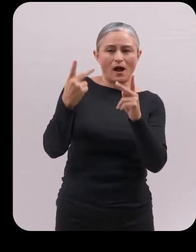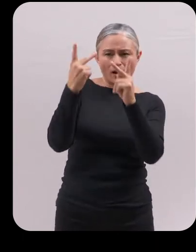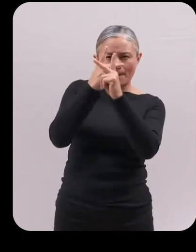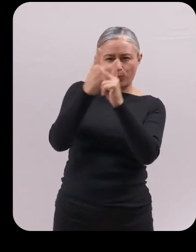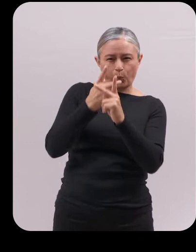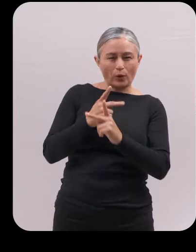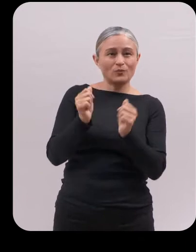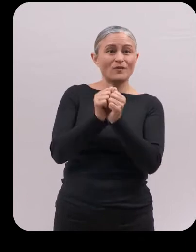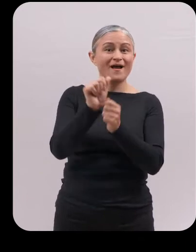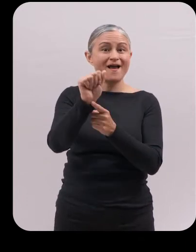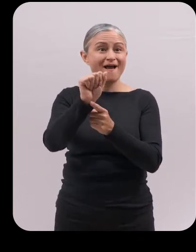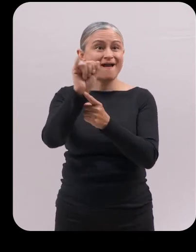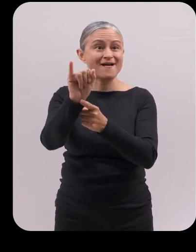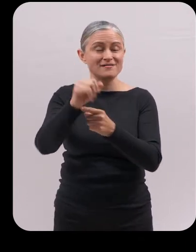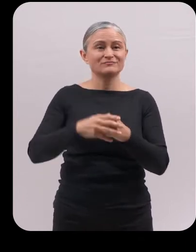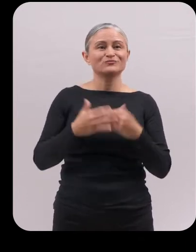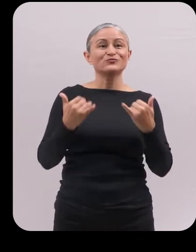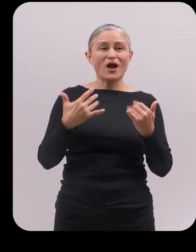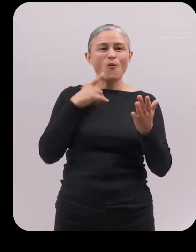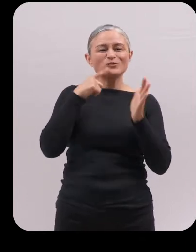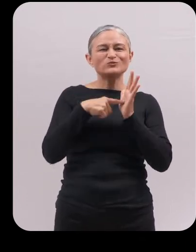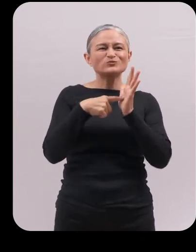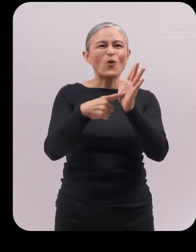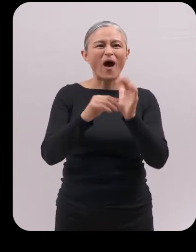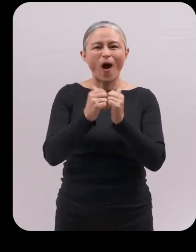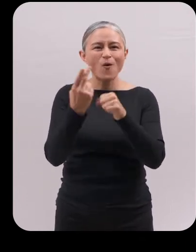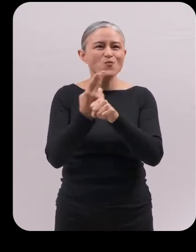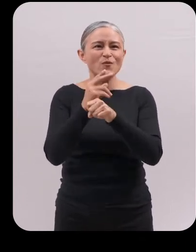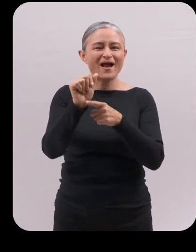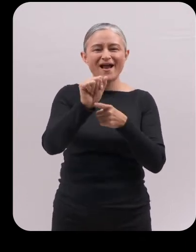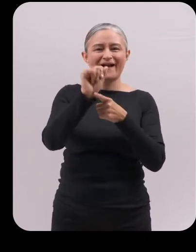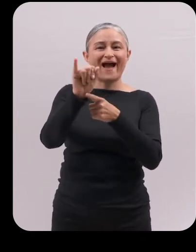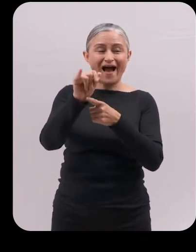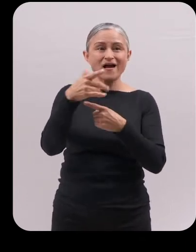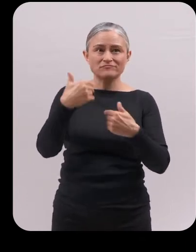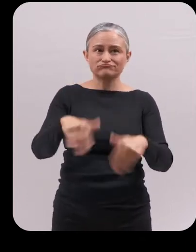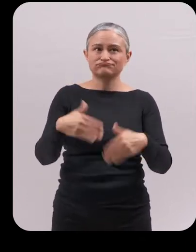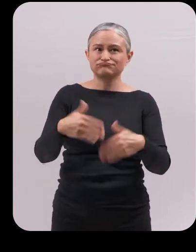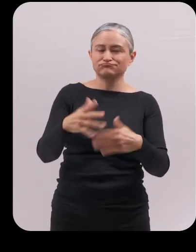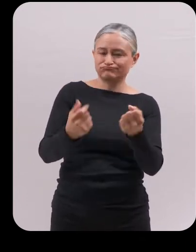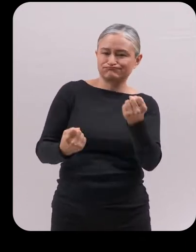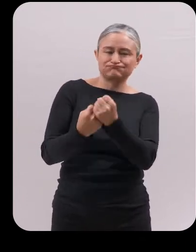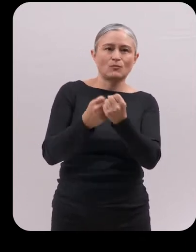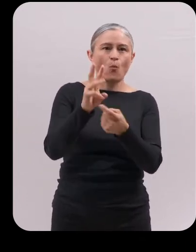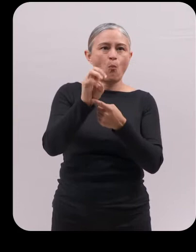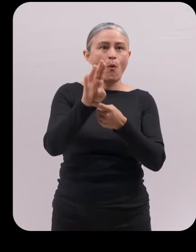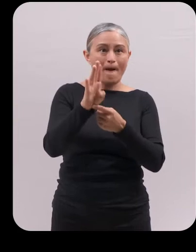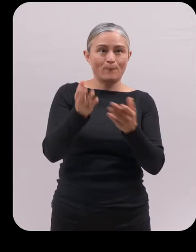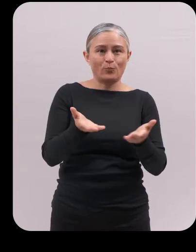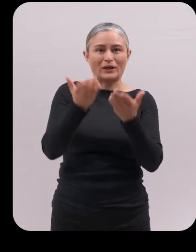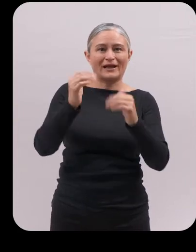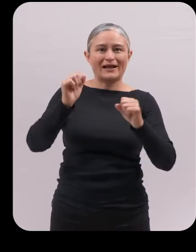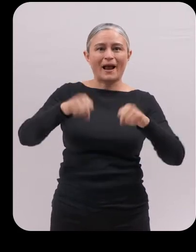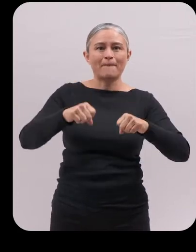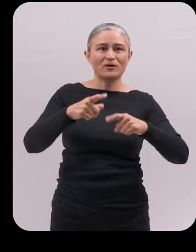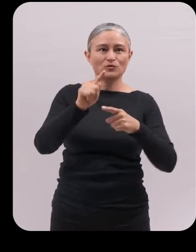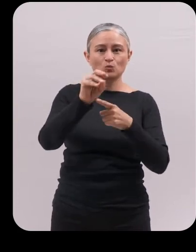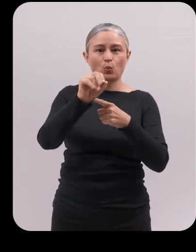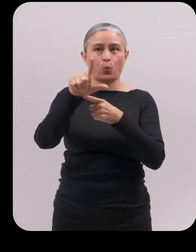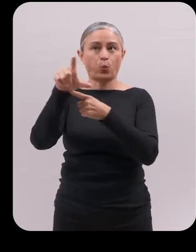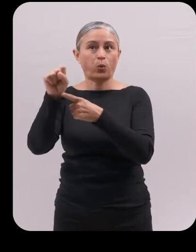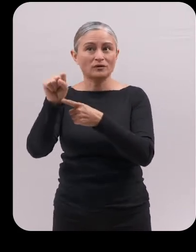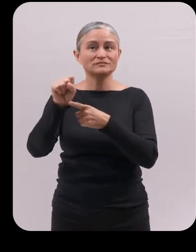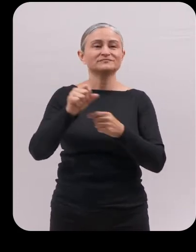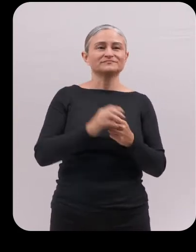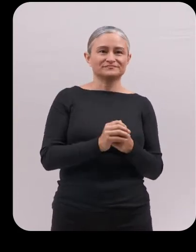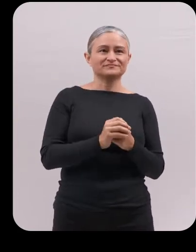AI. Today, I'll show you how we're using AI to supercharge the web and bring you new capabilities and tooling. It's your